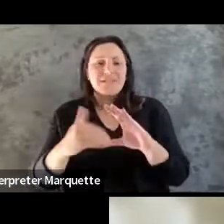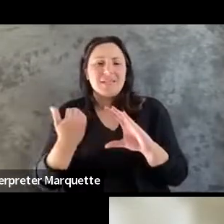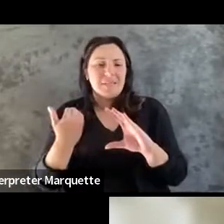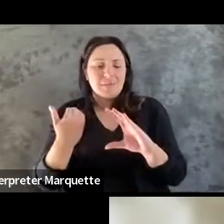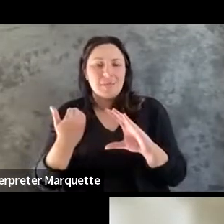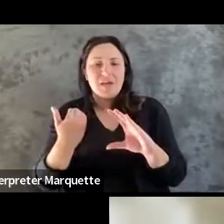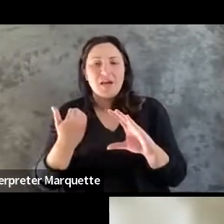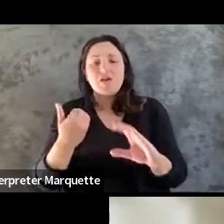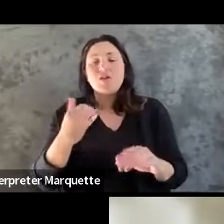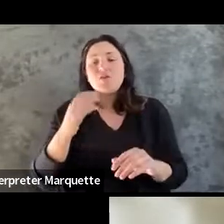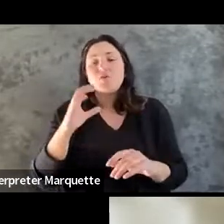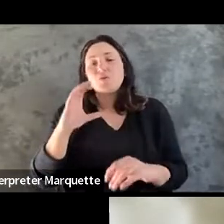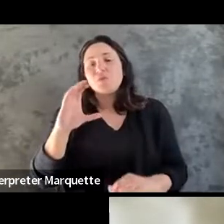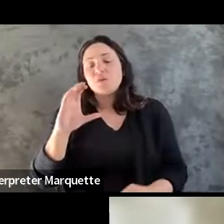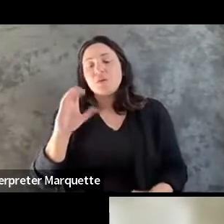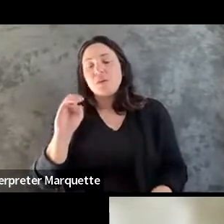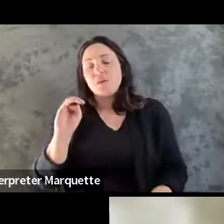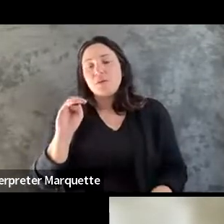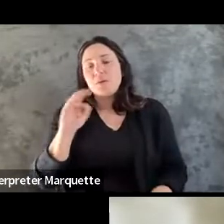to